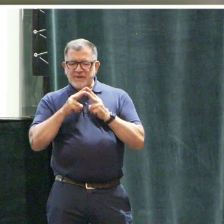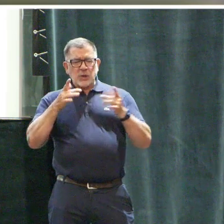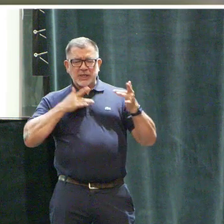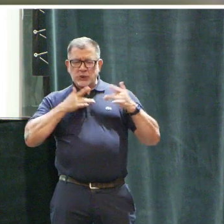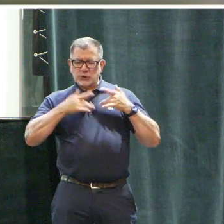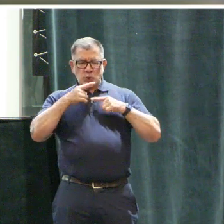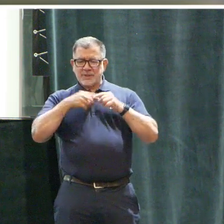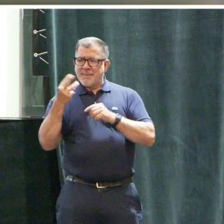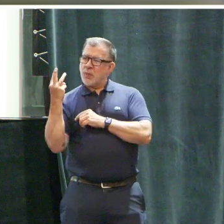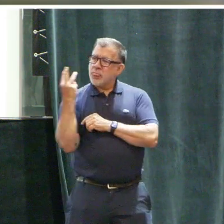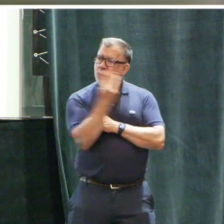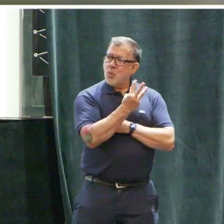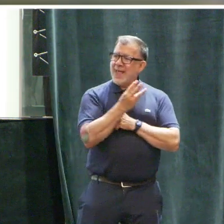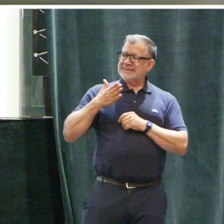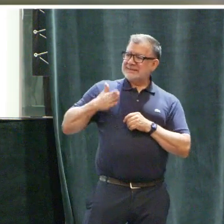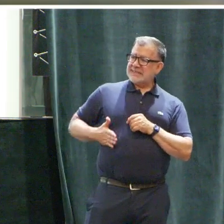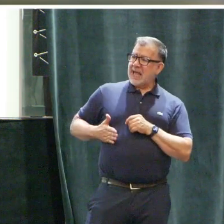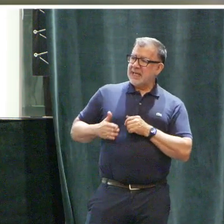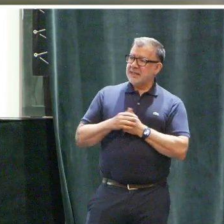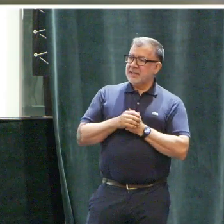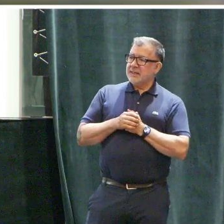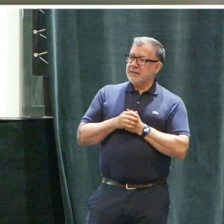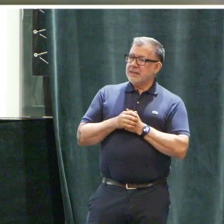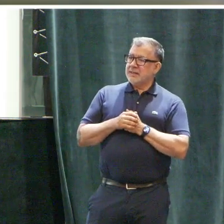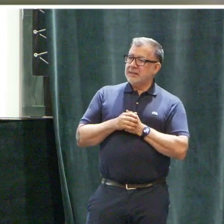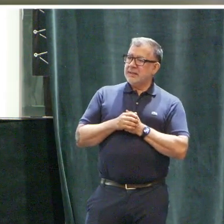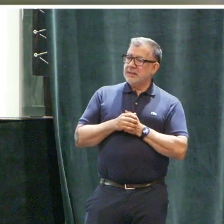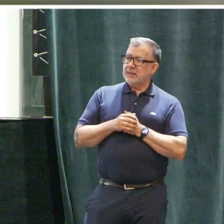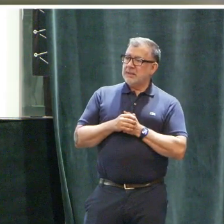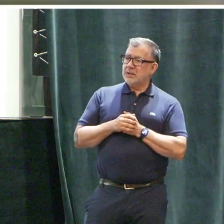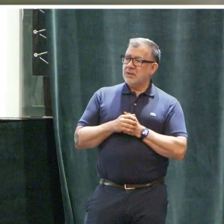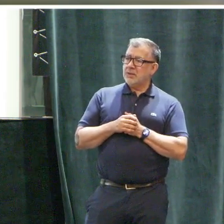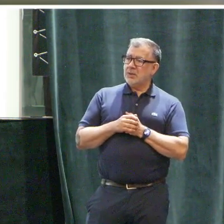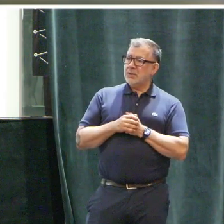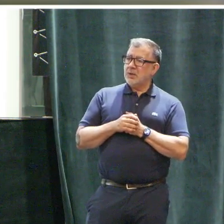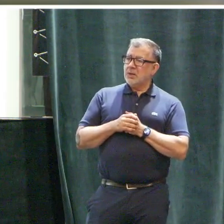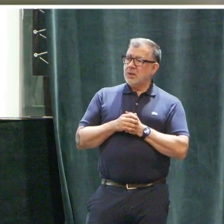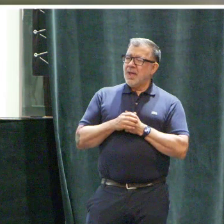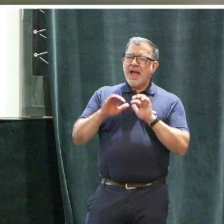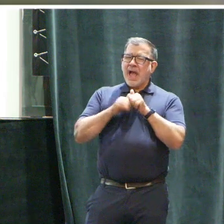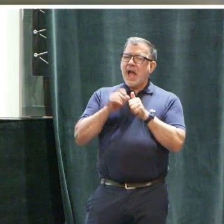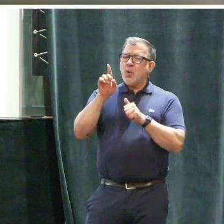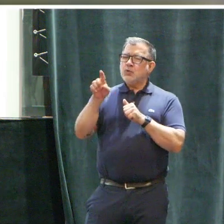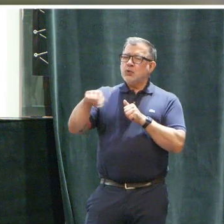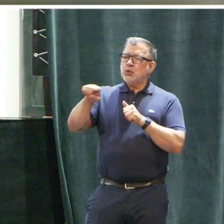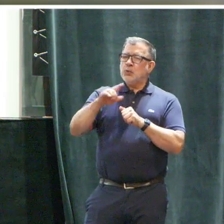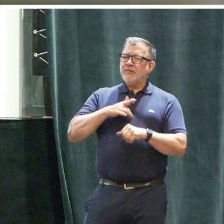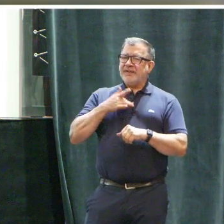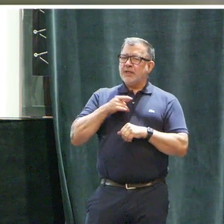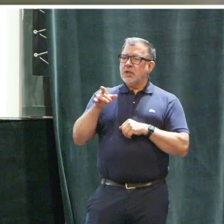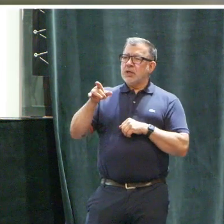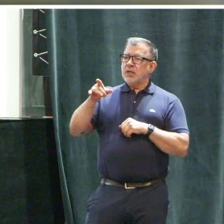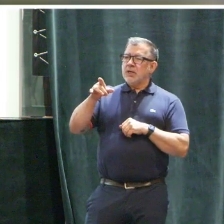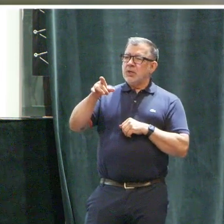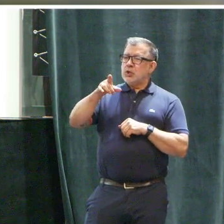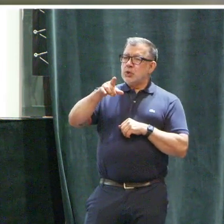I'm curious with everyone in the room that is involved in this design as to how you feel you'd like to see